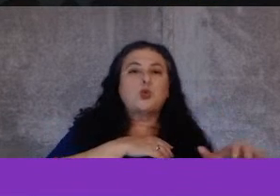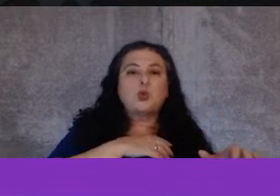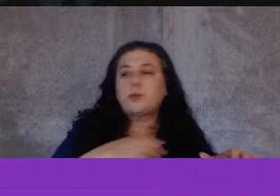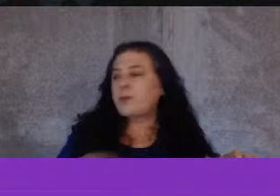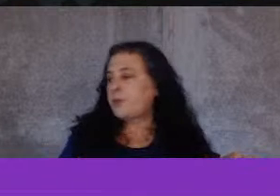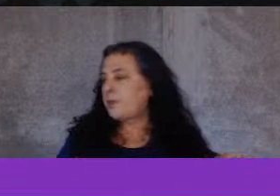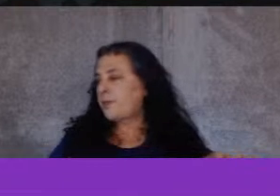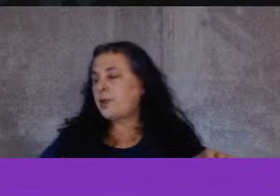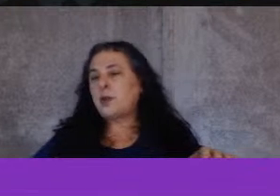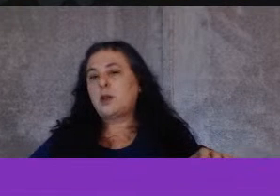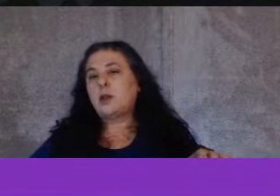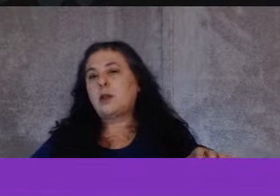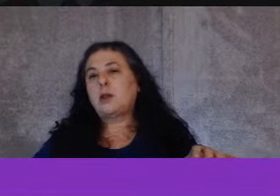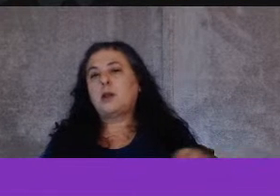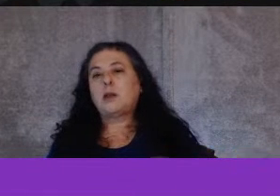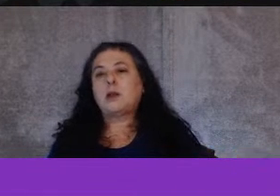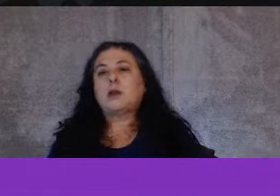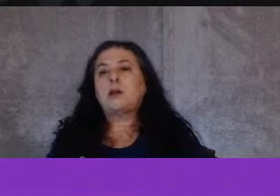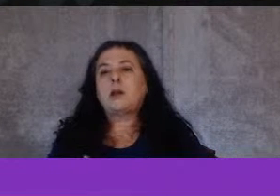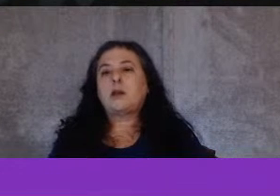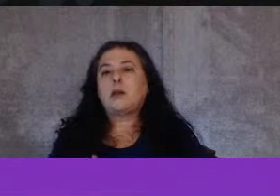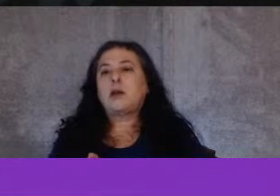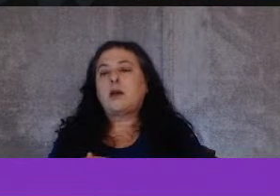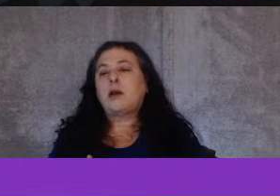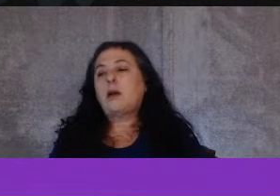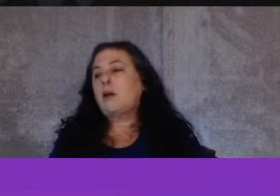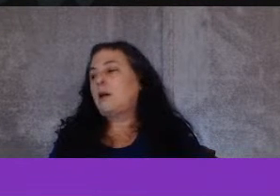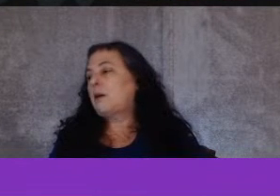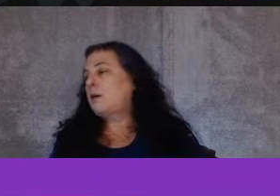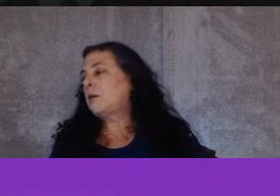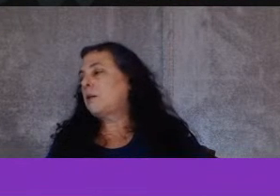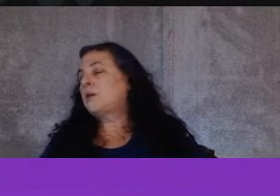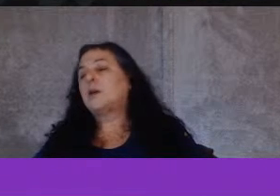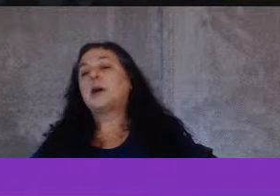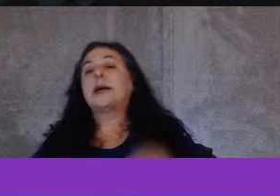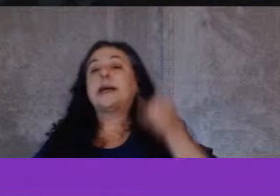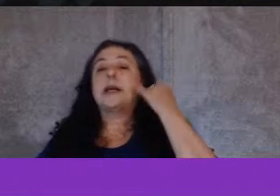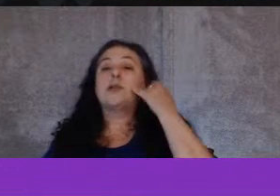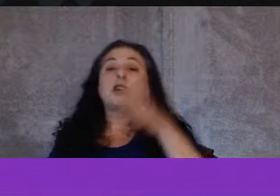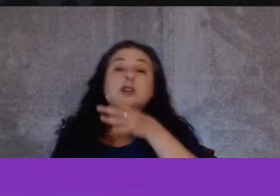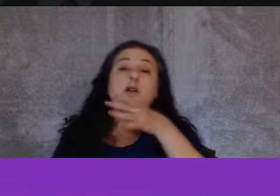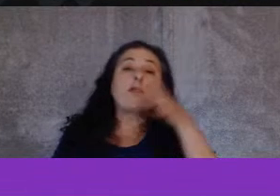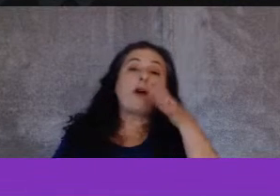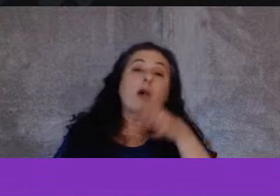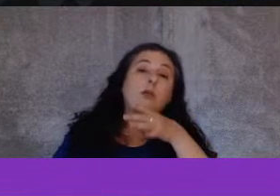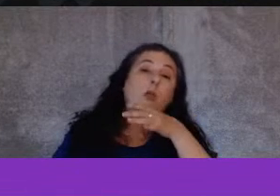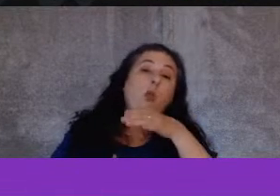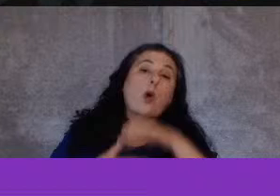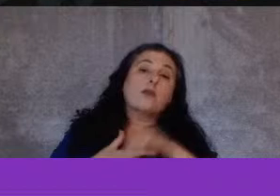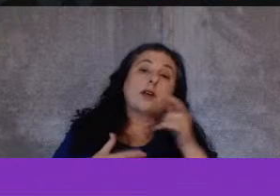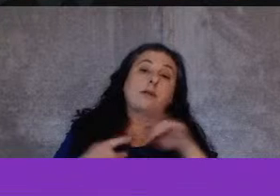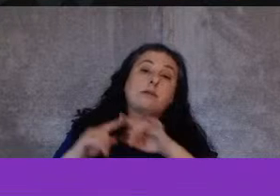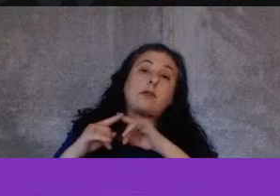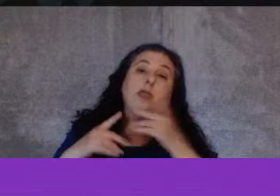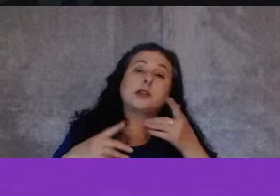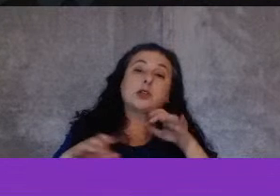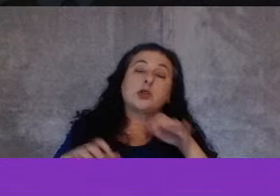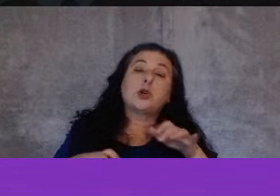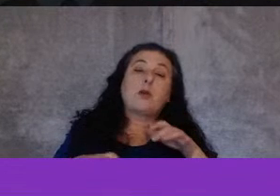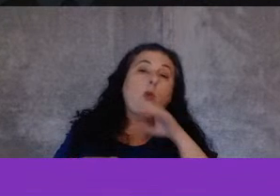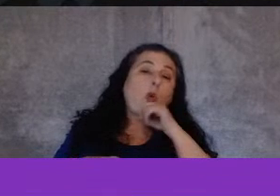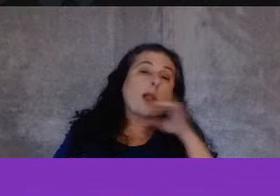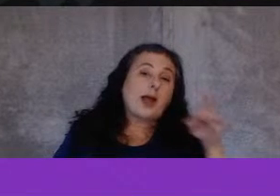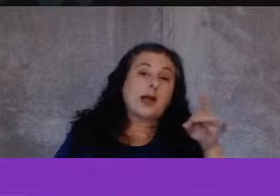And especially, for example, if she's a farm wife, she might have so many other things that she needs to do that, easily an 8-year-old or a